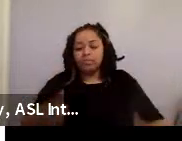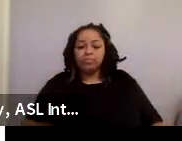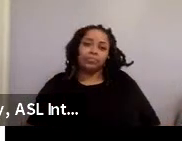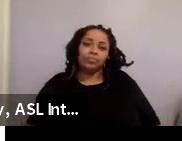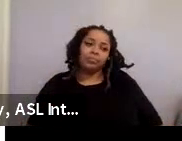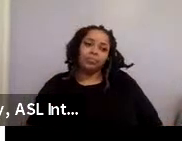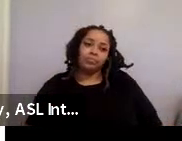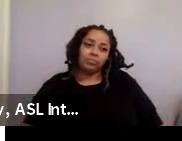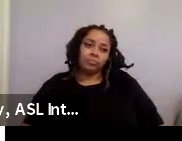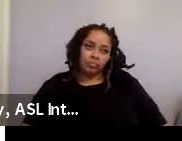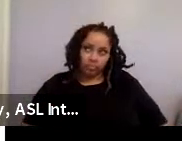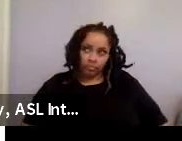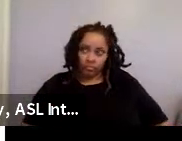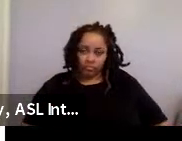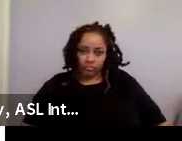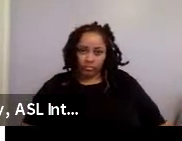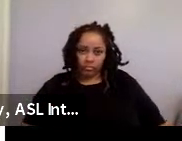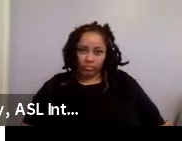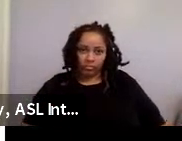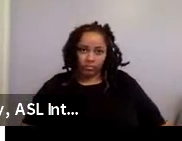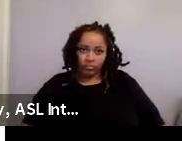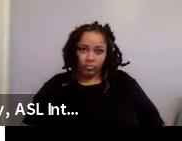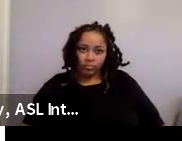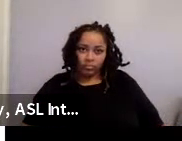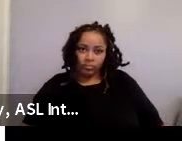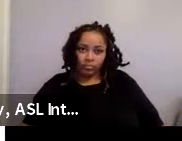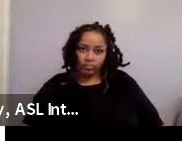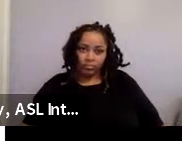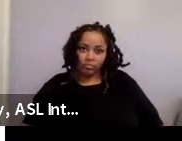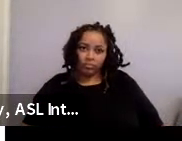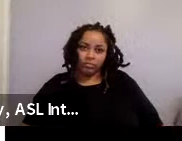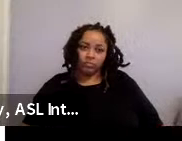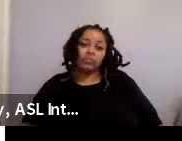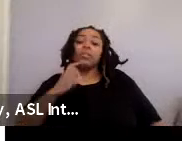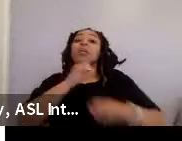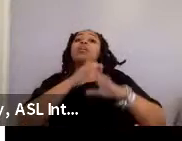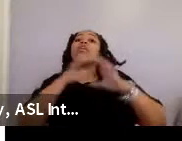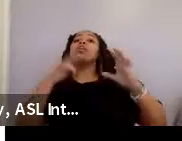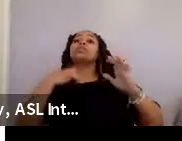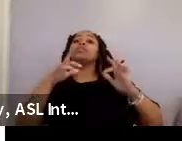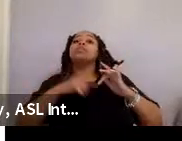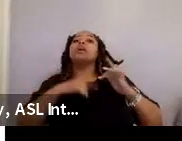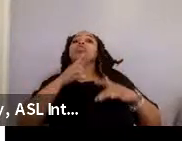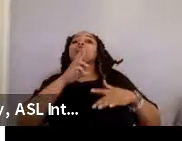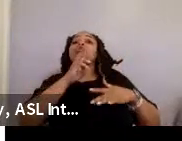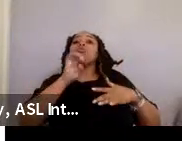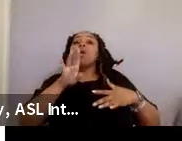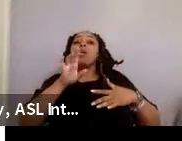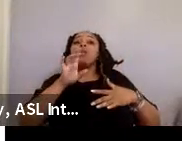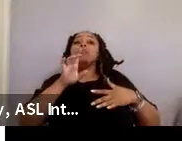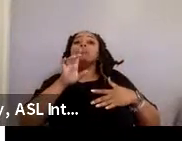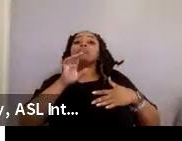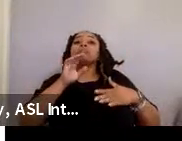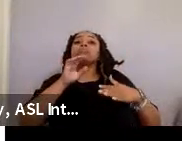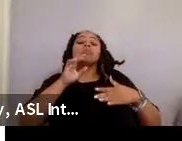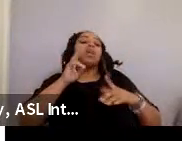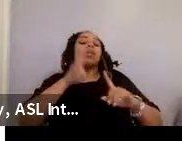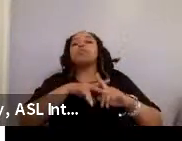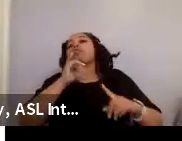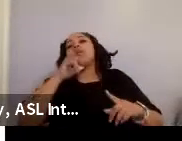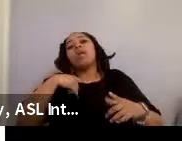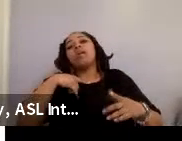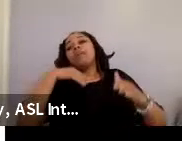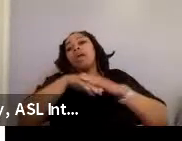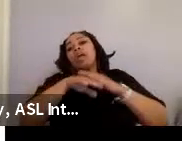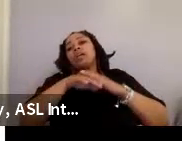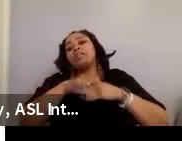58. So the scope, the exception is there about web applications do not have access to platform accessibility